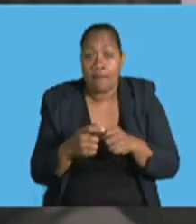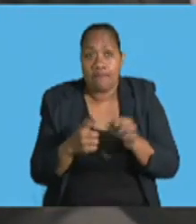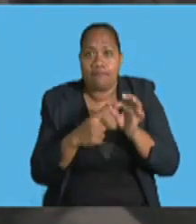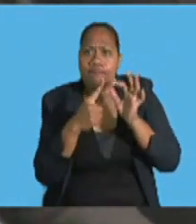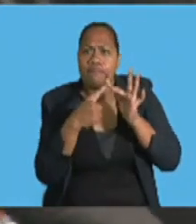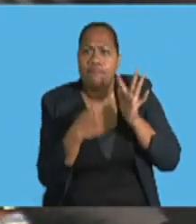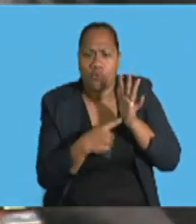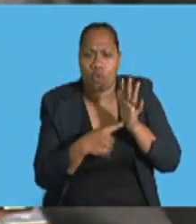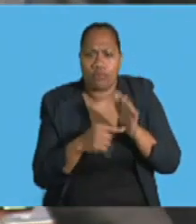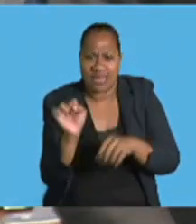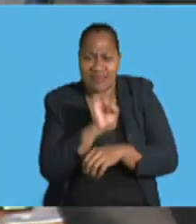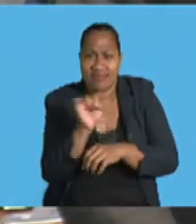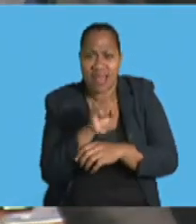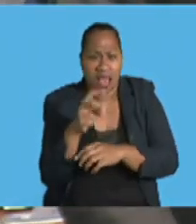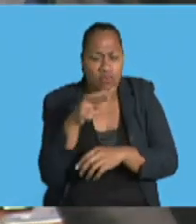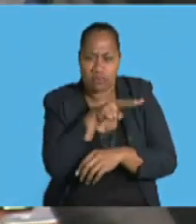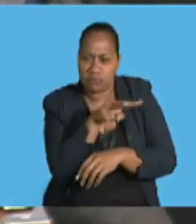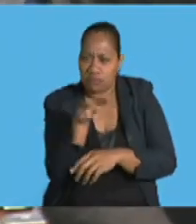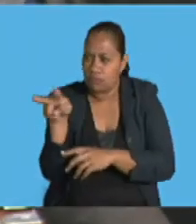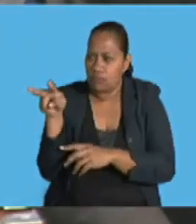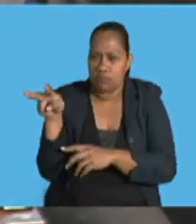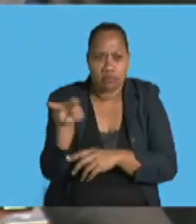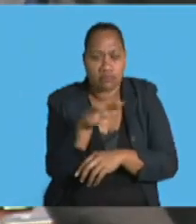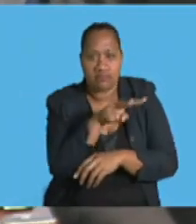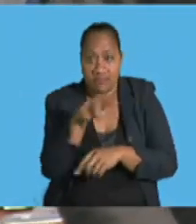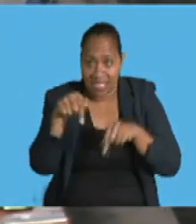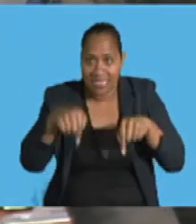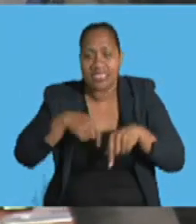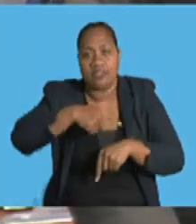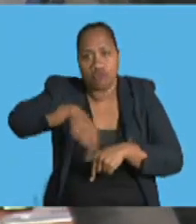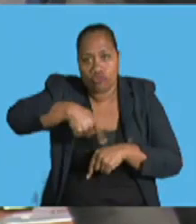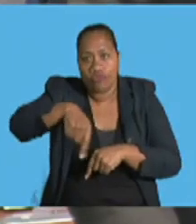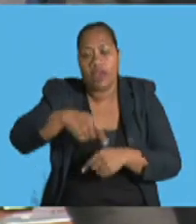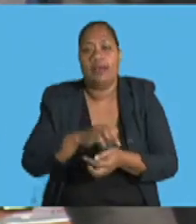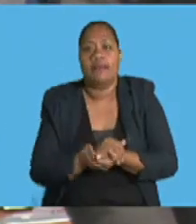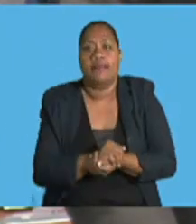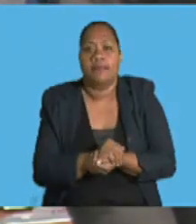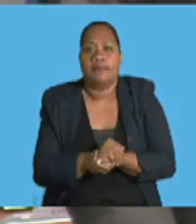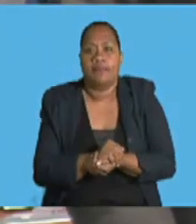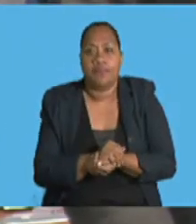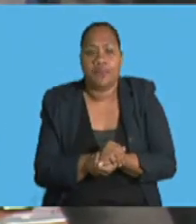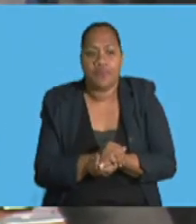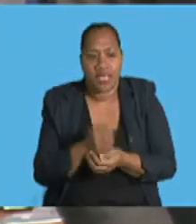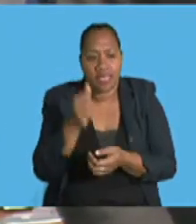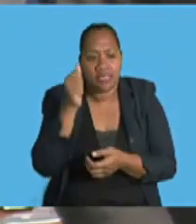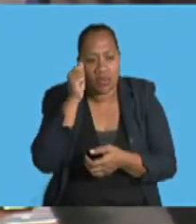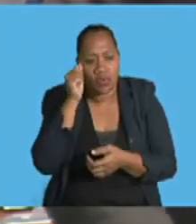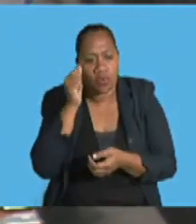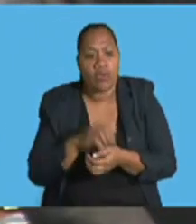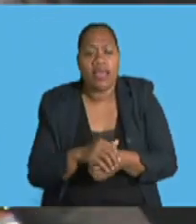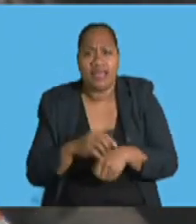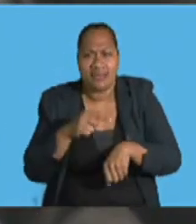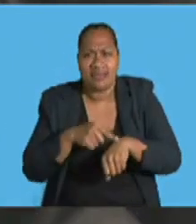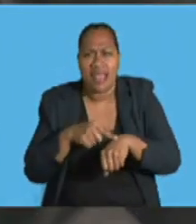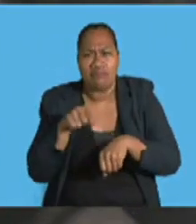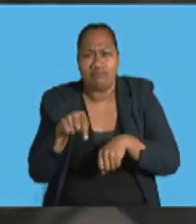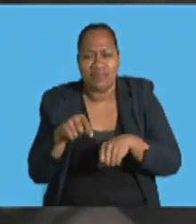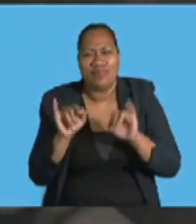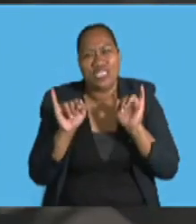Suva, where reports can be attended to in a timely manner, as I know that the response time has been an